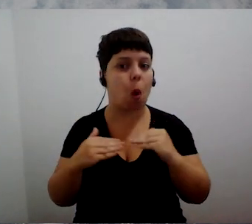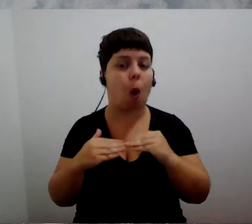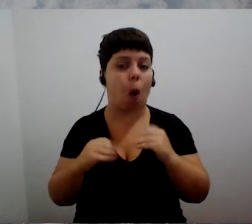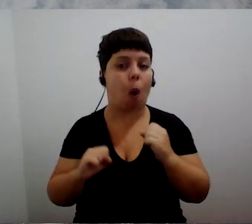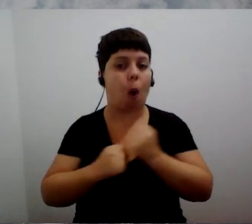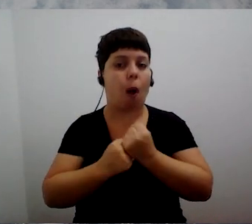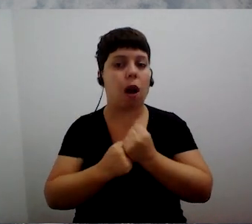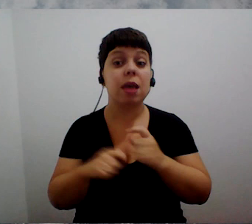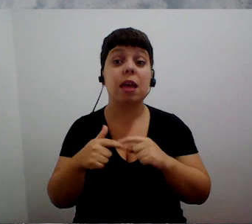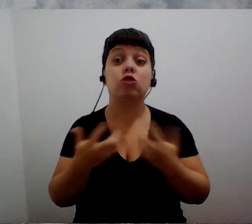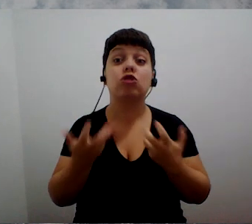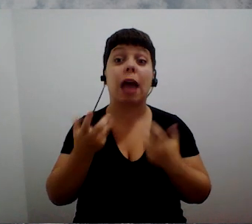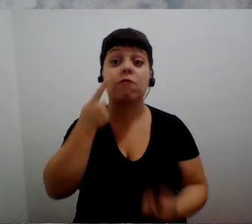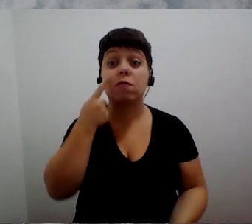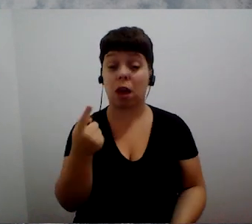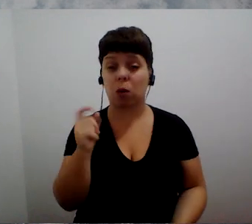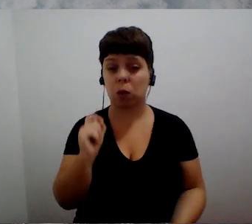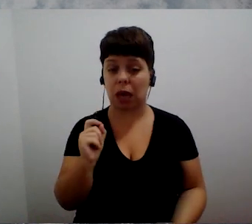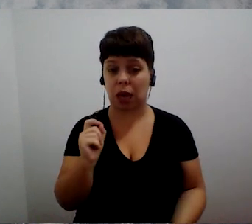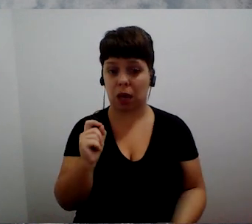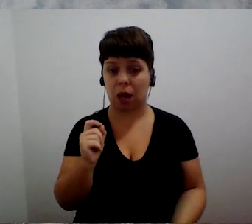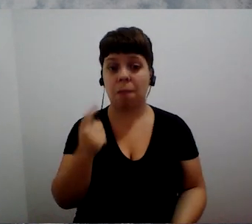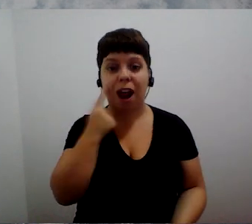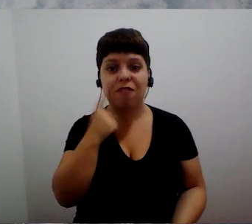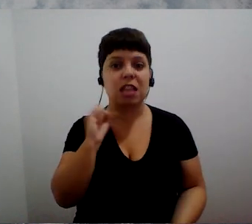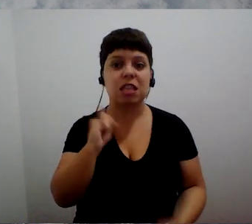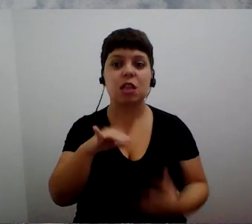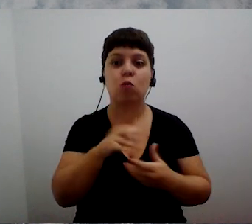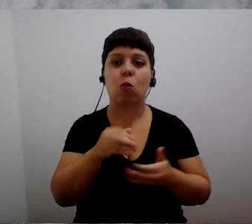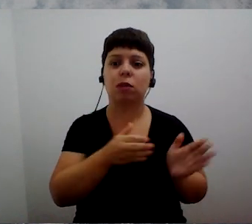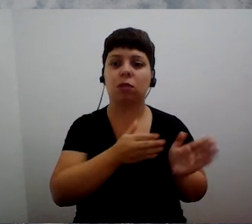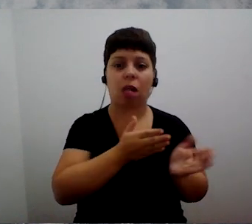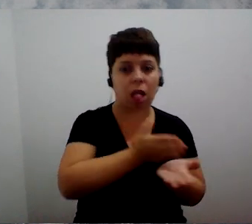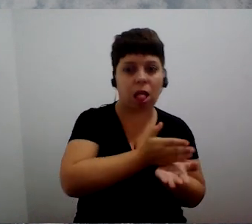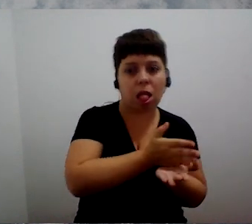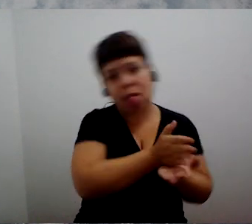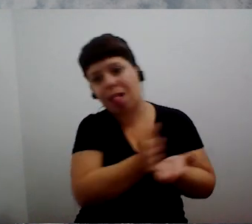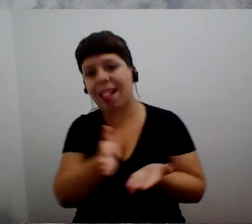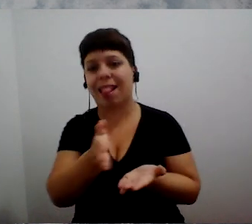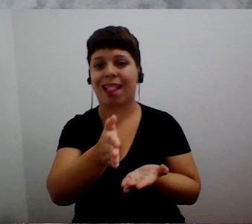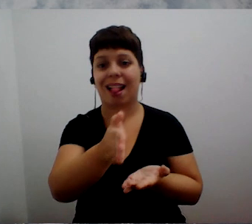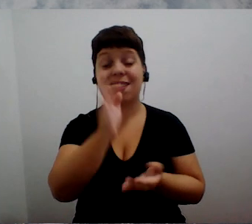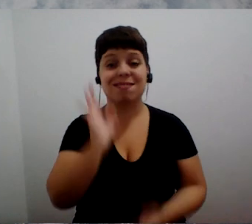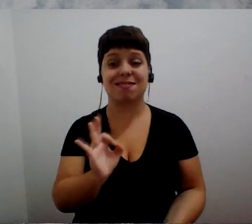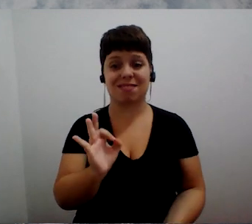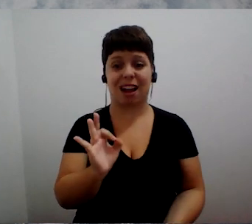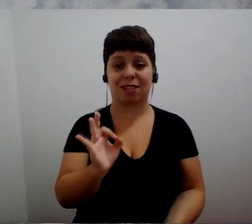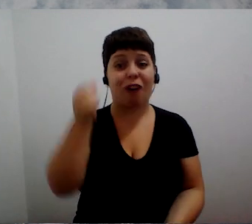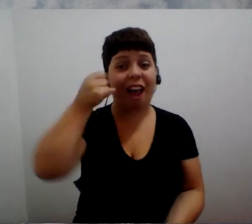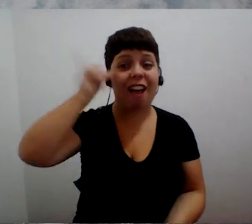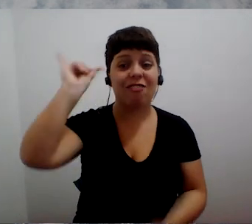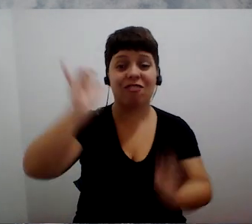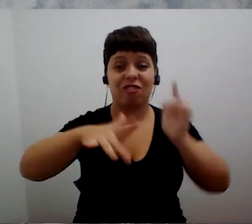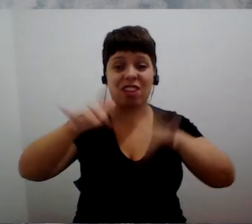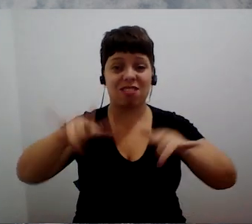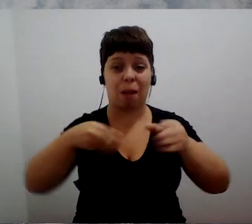agreement on marine litter, and we would like to see that such an agreement set the world on the right path, if